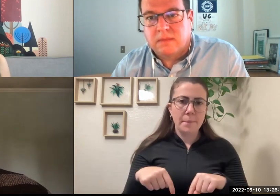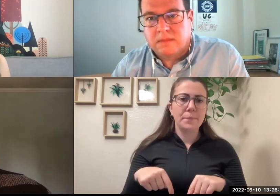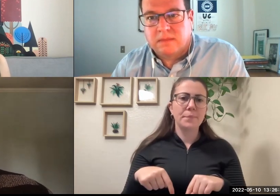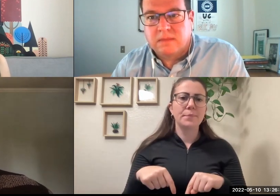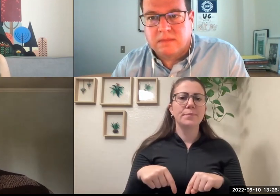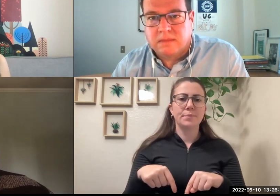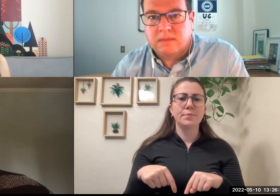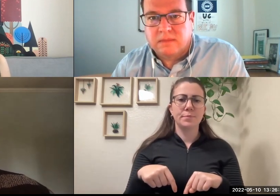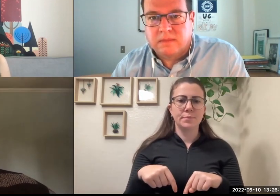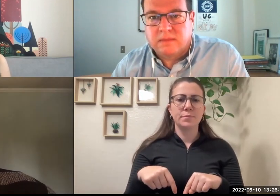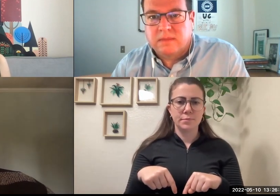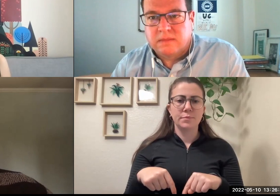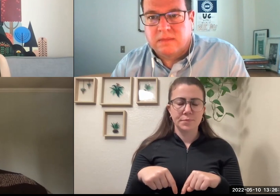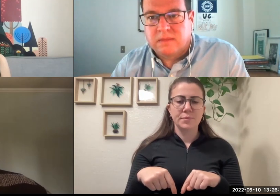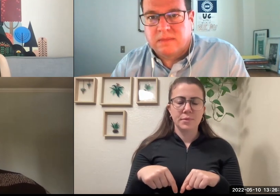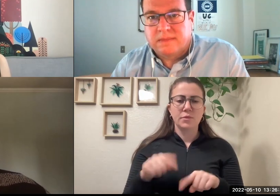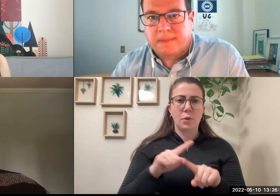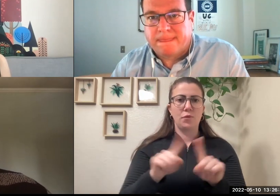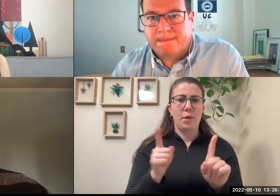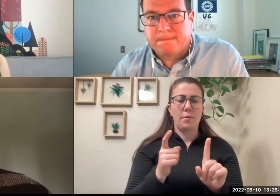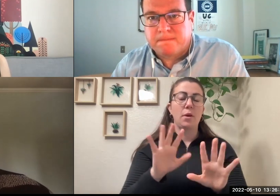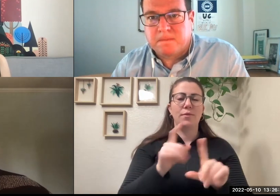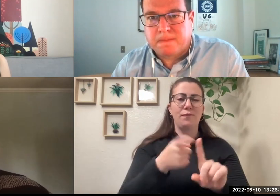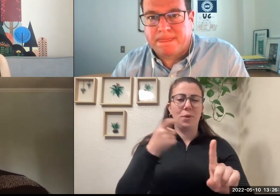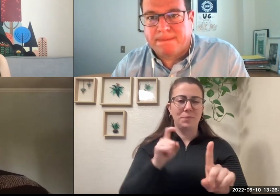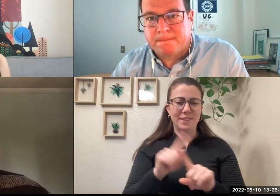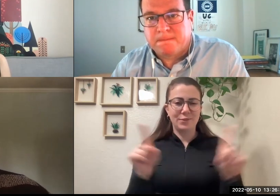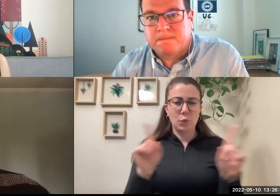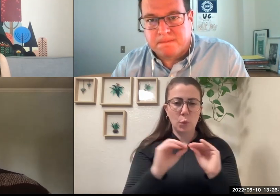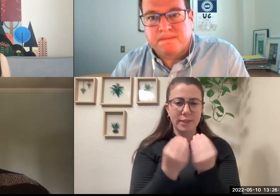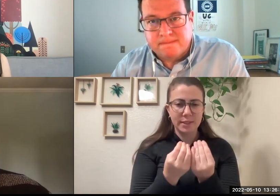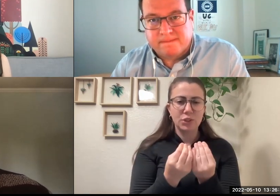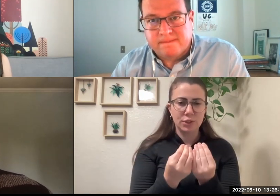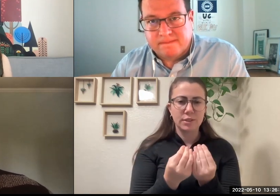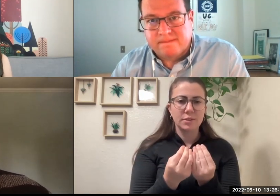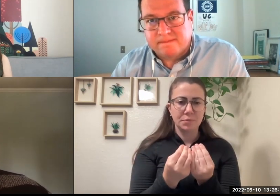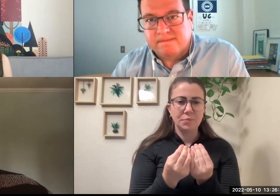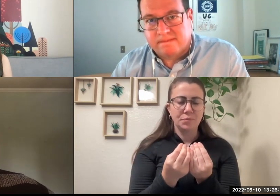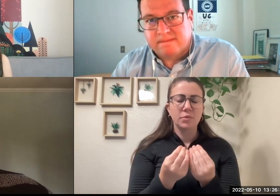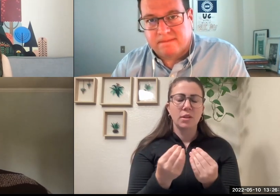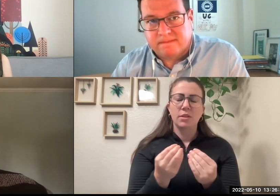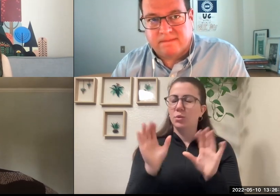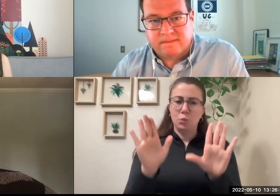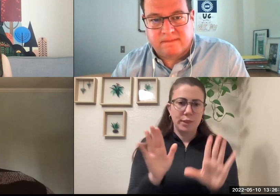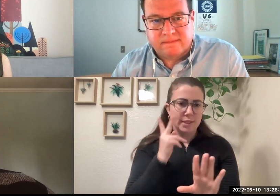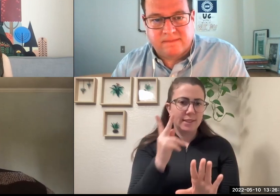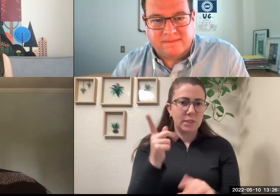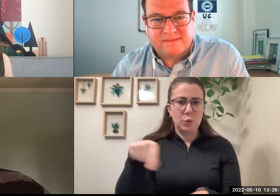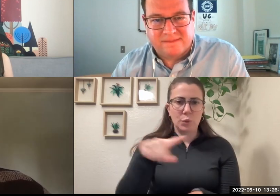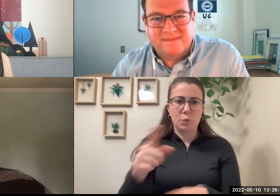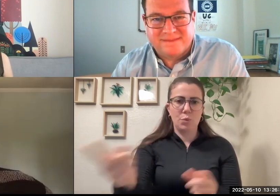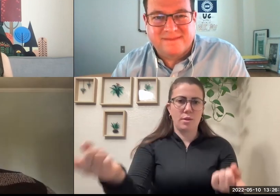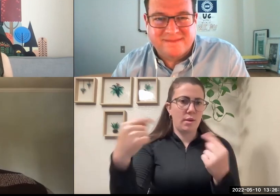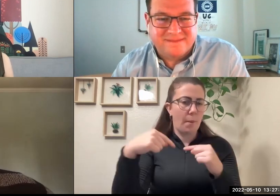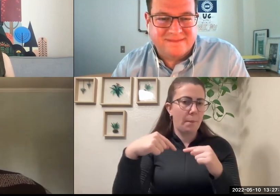labor who've come out for the talk today. As someone who's active in our own faculty union here, it's really great to see folks come far and